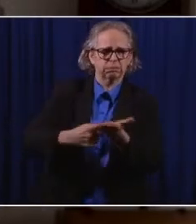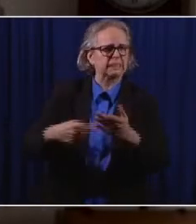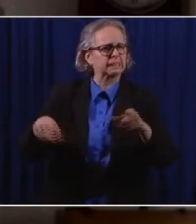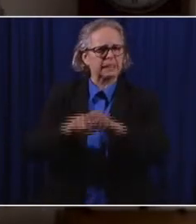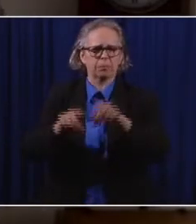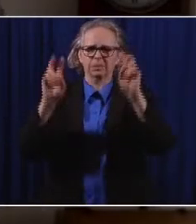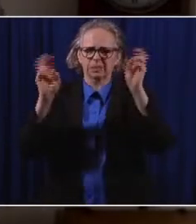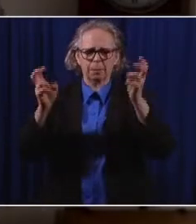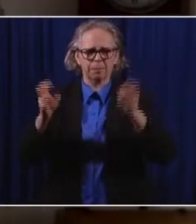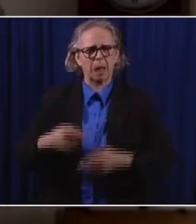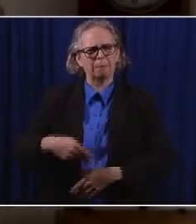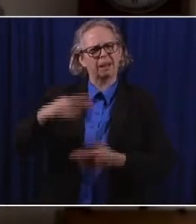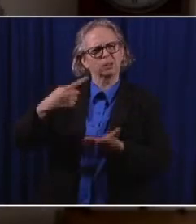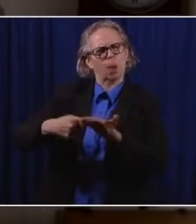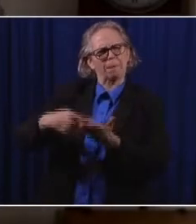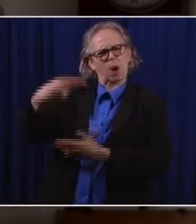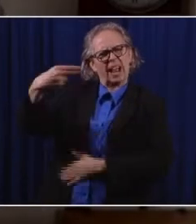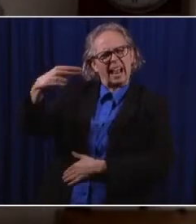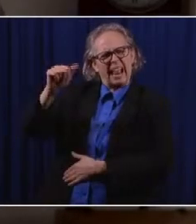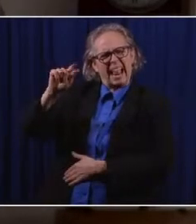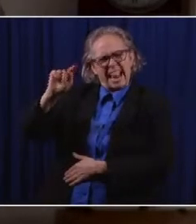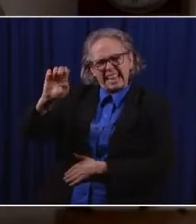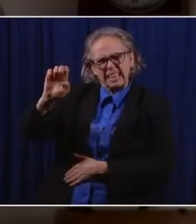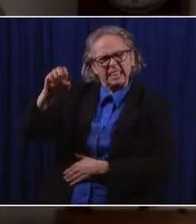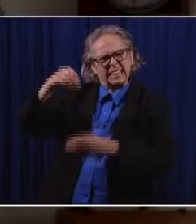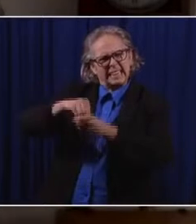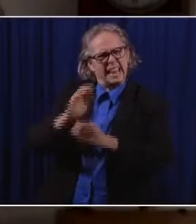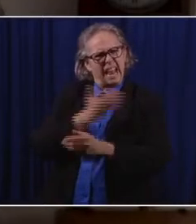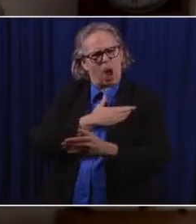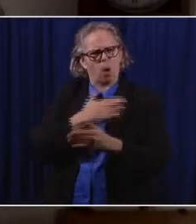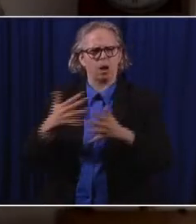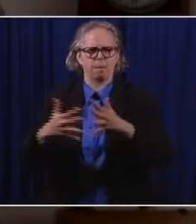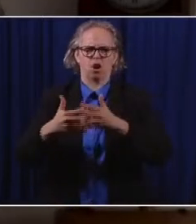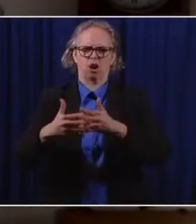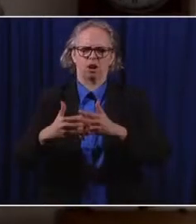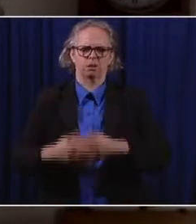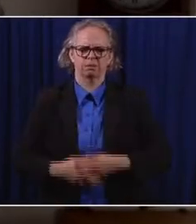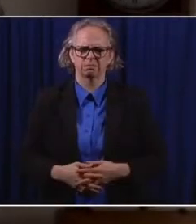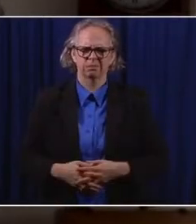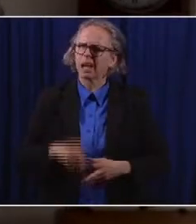And this is something that deeply concerns me.